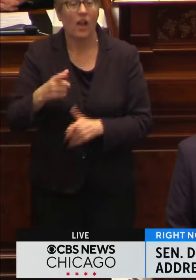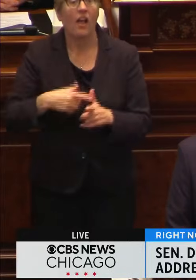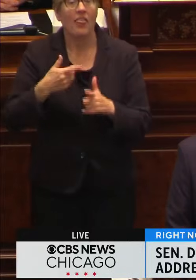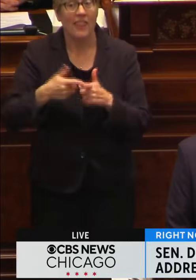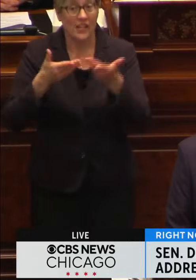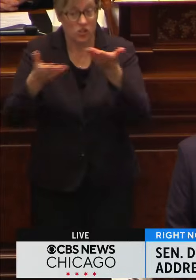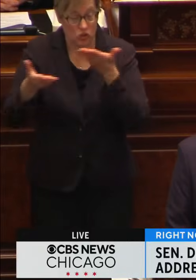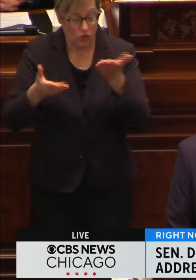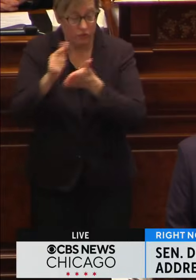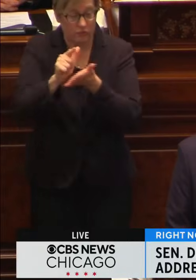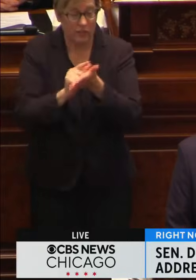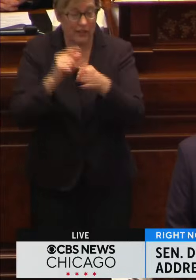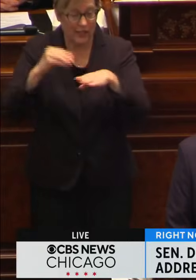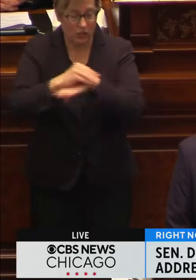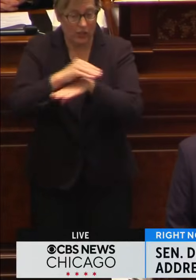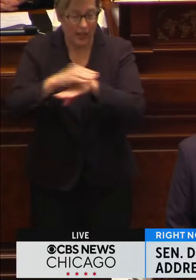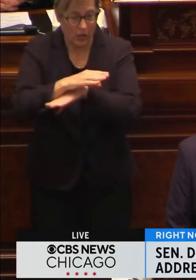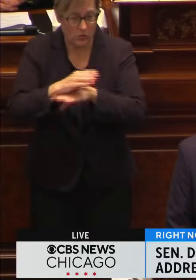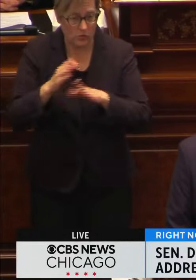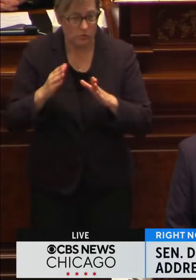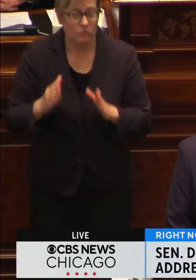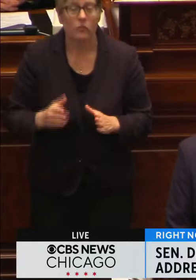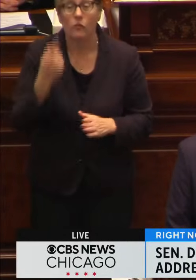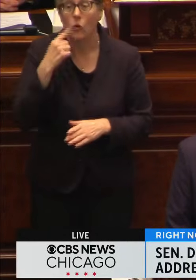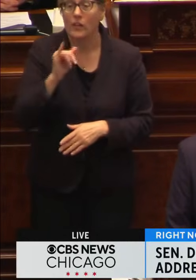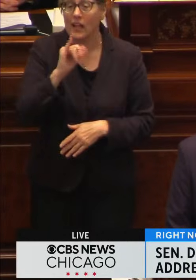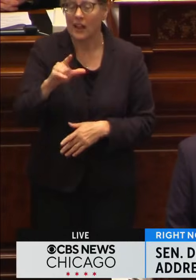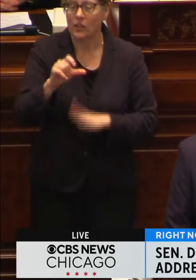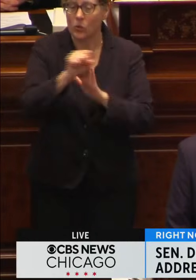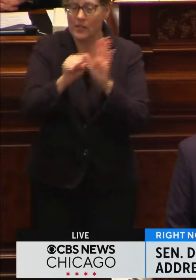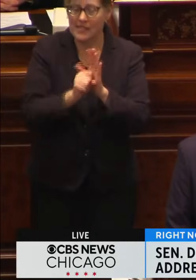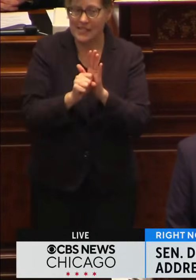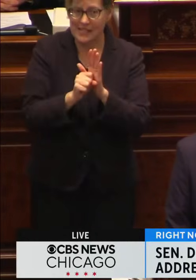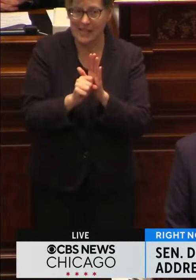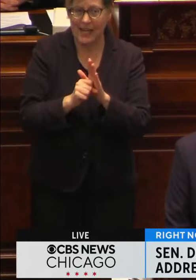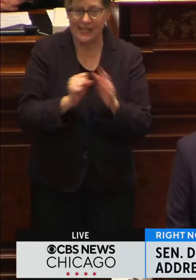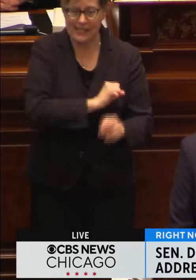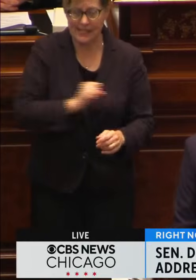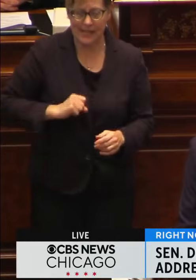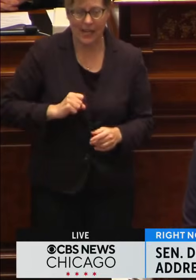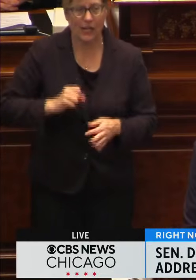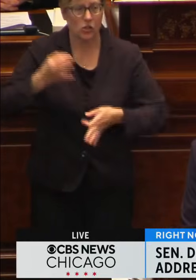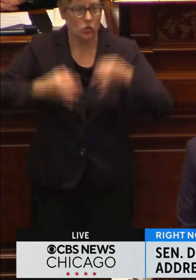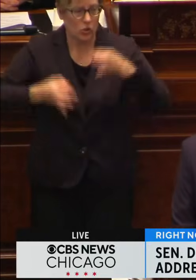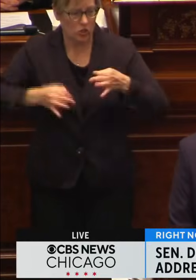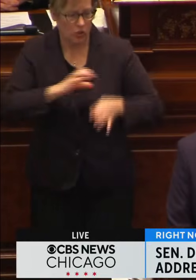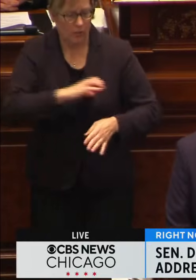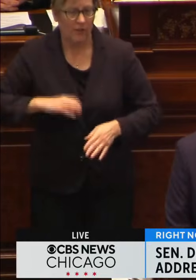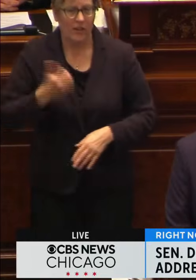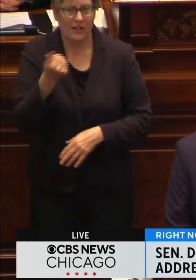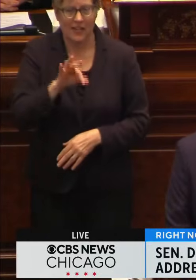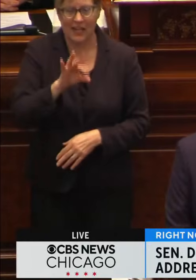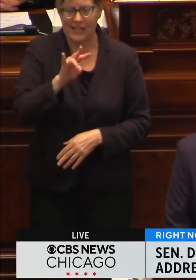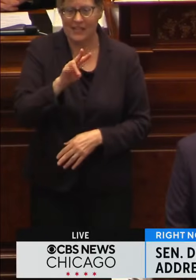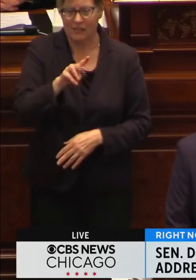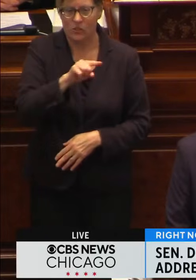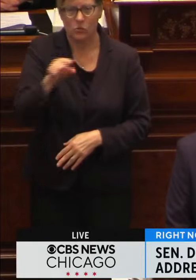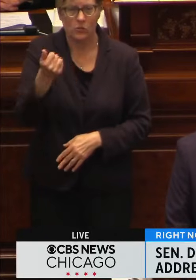serving as legal counsel to the Illinois State Senate Judiciary Committee from 1972 to